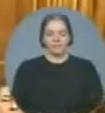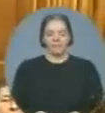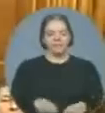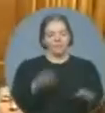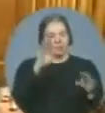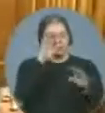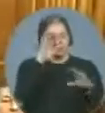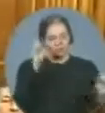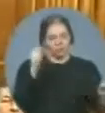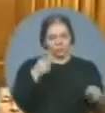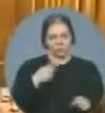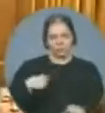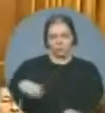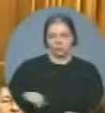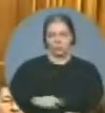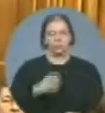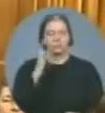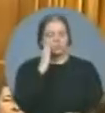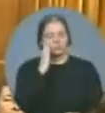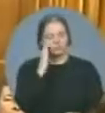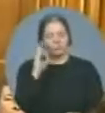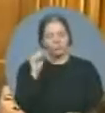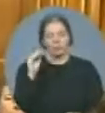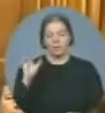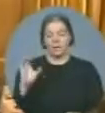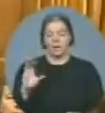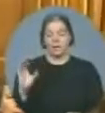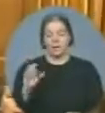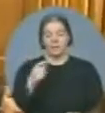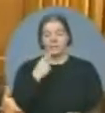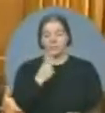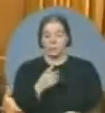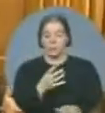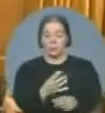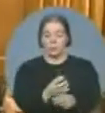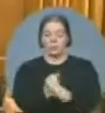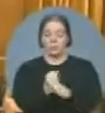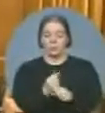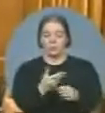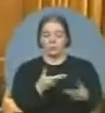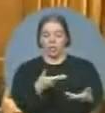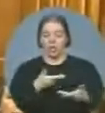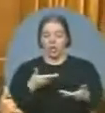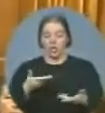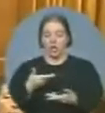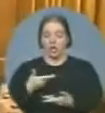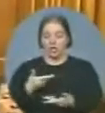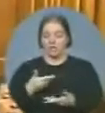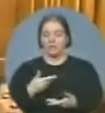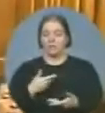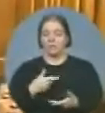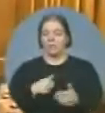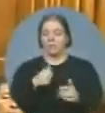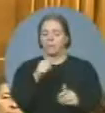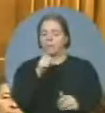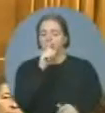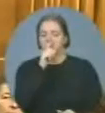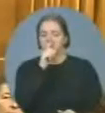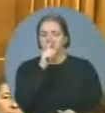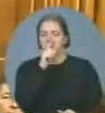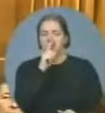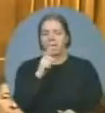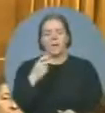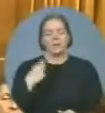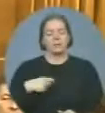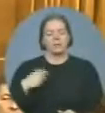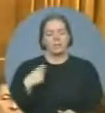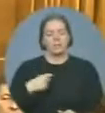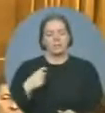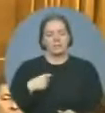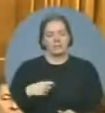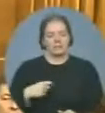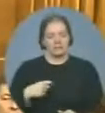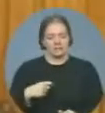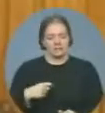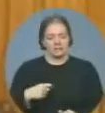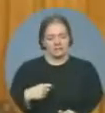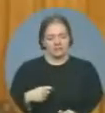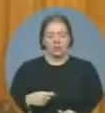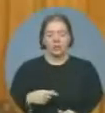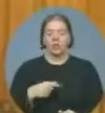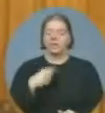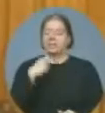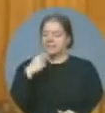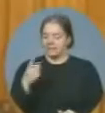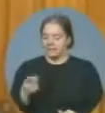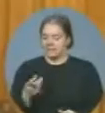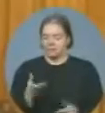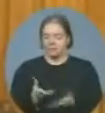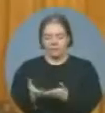said he received certain offers, but didn't mention a life insurance policy. We know he told his wife he was offered a million-dollar